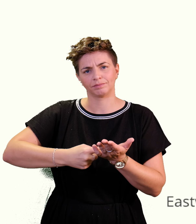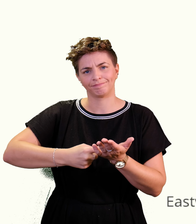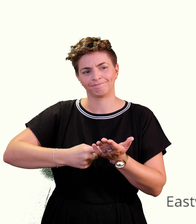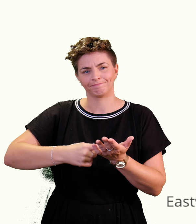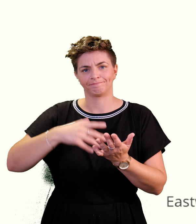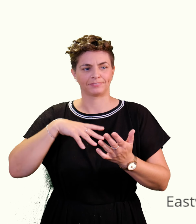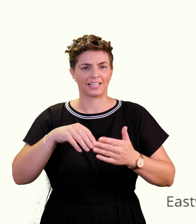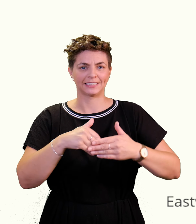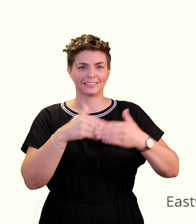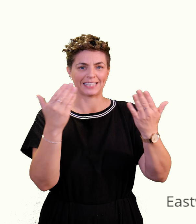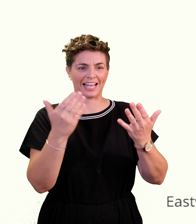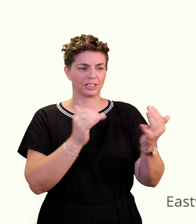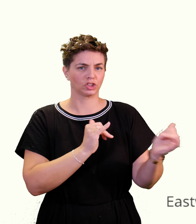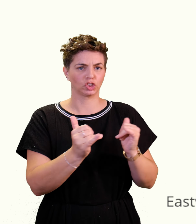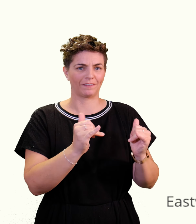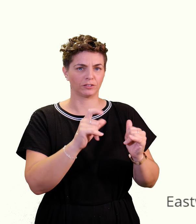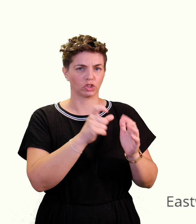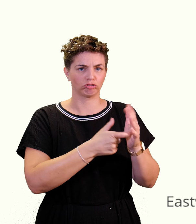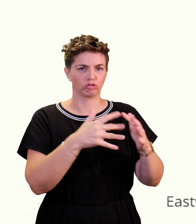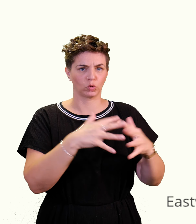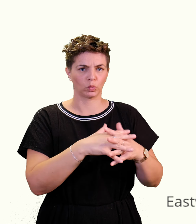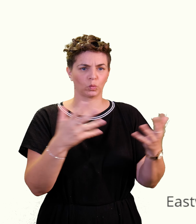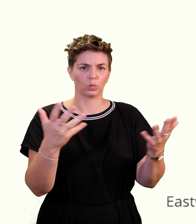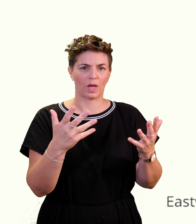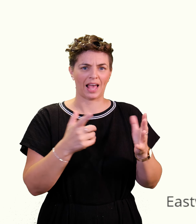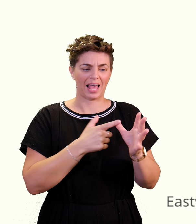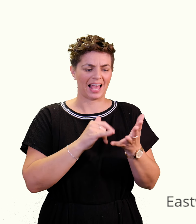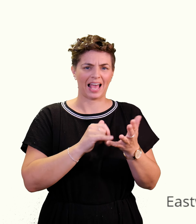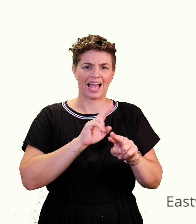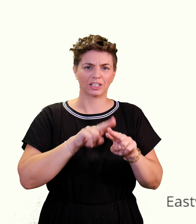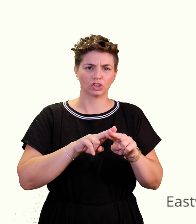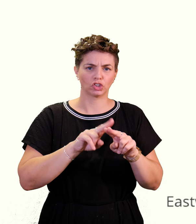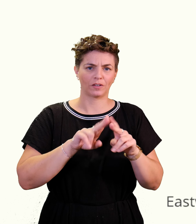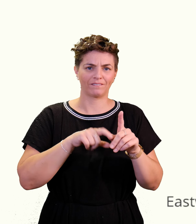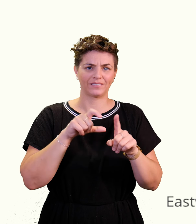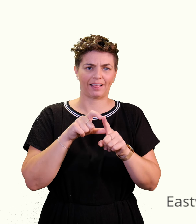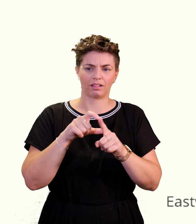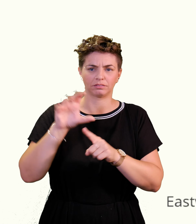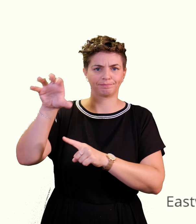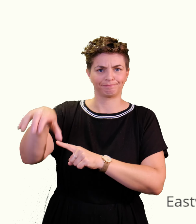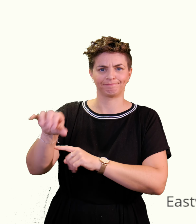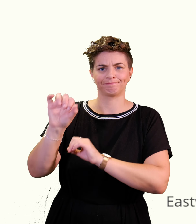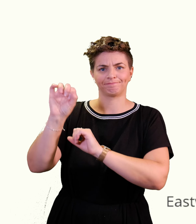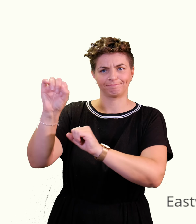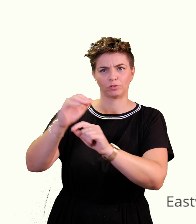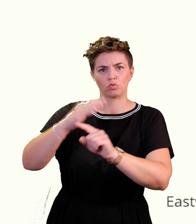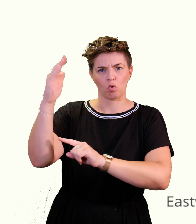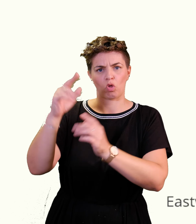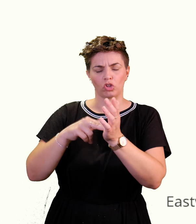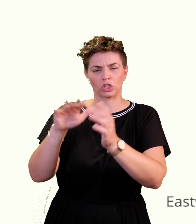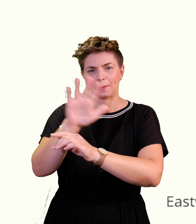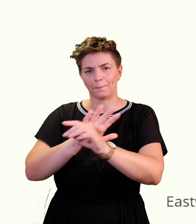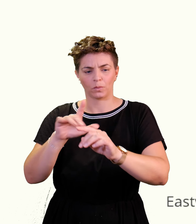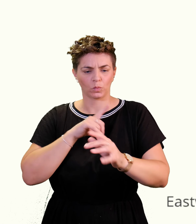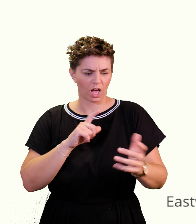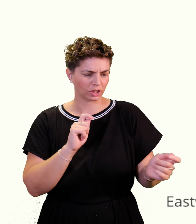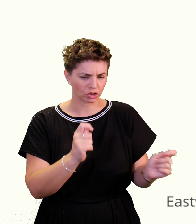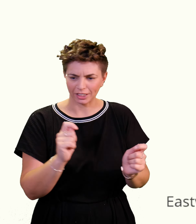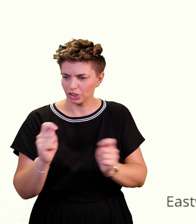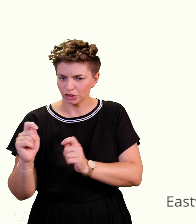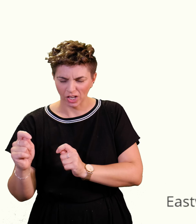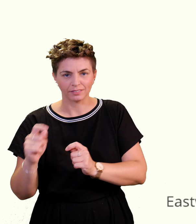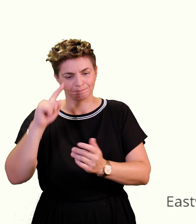go to a day shift crewing station at our Ashfield site. Because we're making the changes at Stock Hill and other places, it is